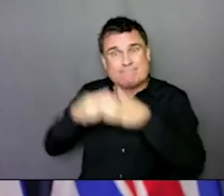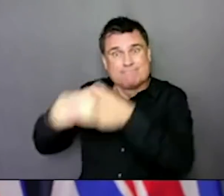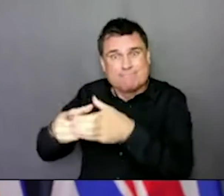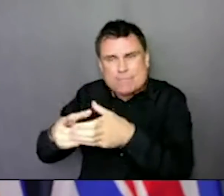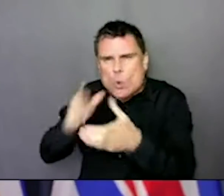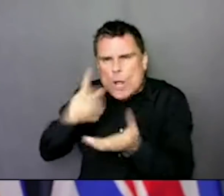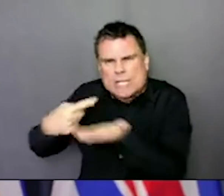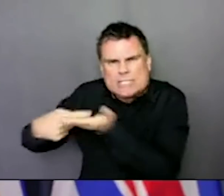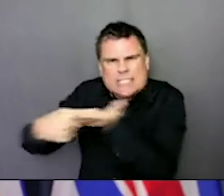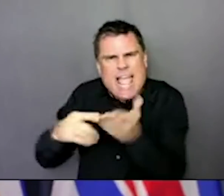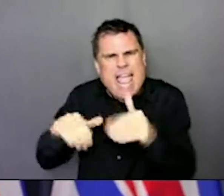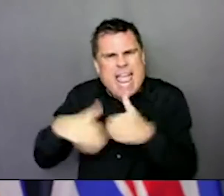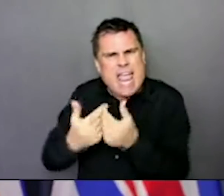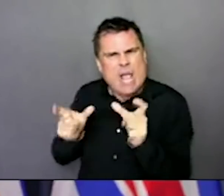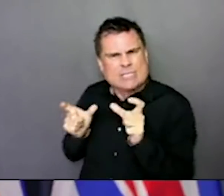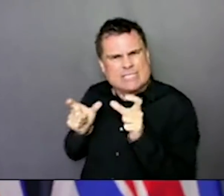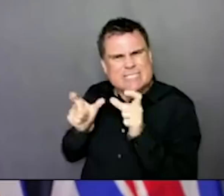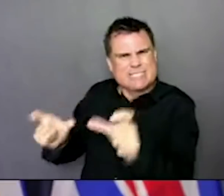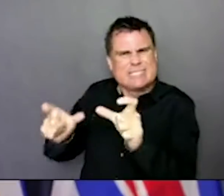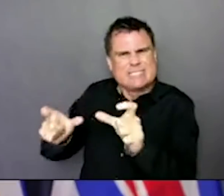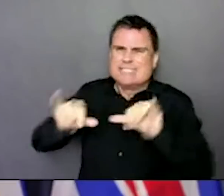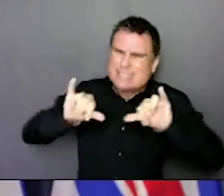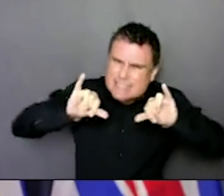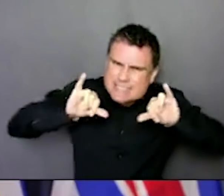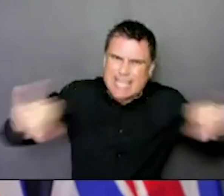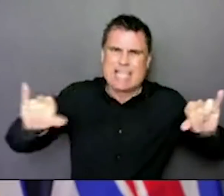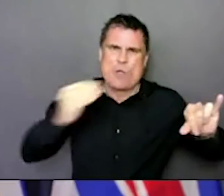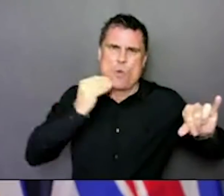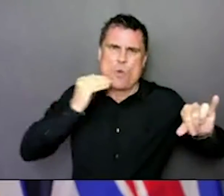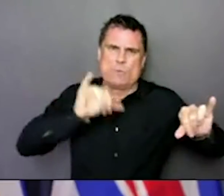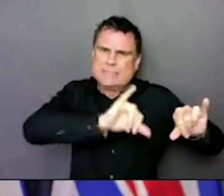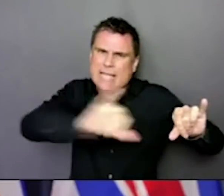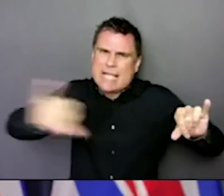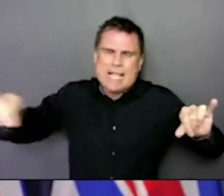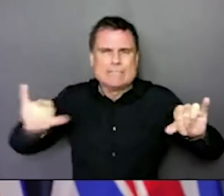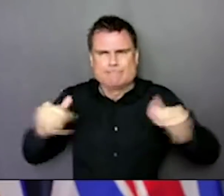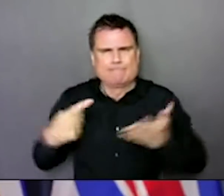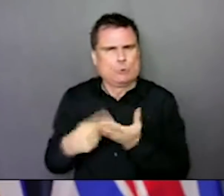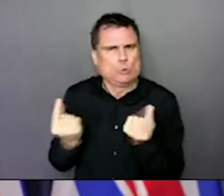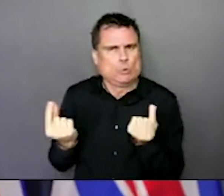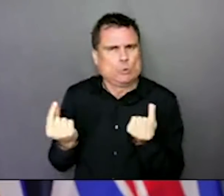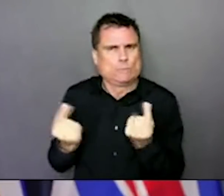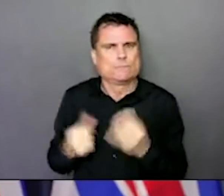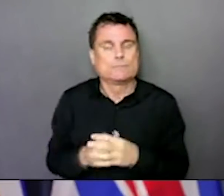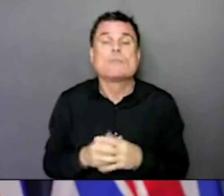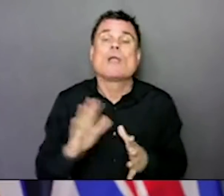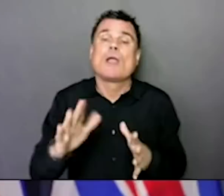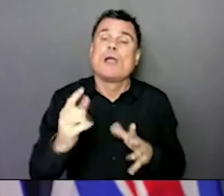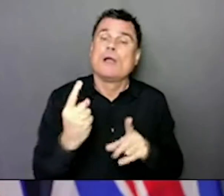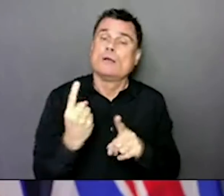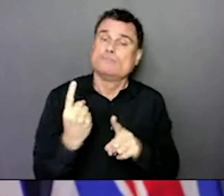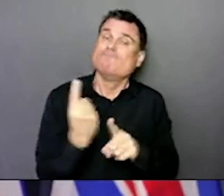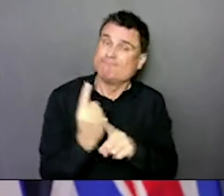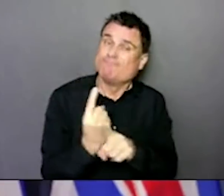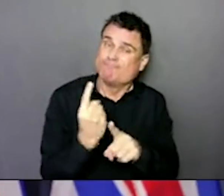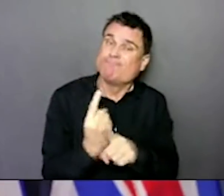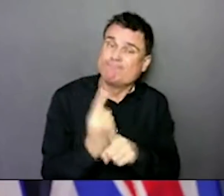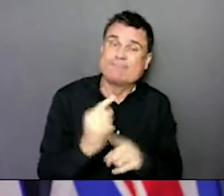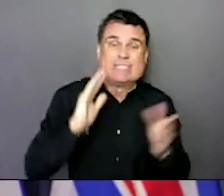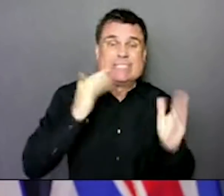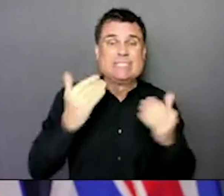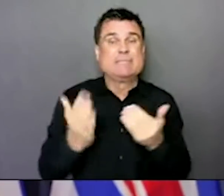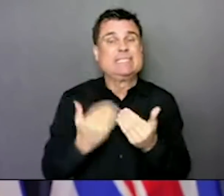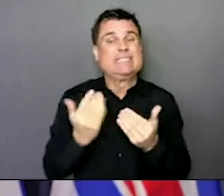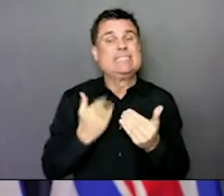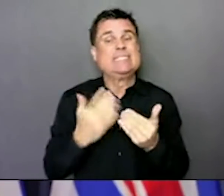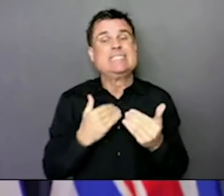other British Columbians, I agree with you that on the surface, it would seem an easy thing to do to just tell people not to come here.